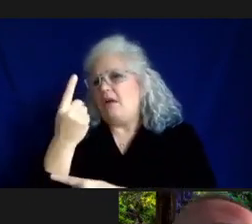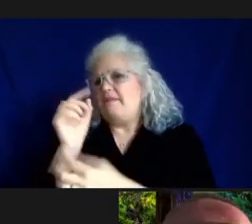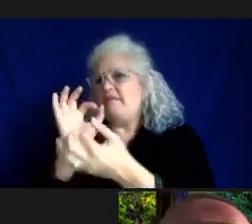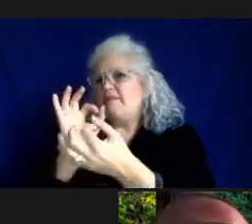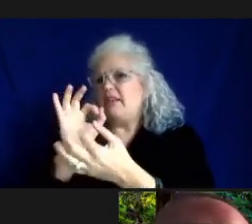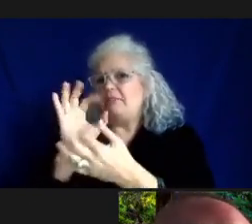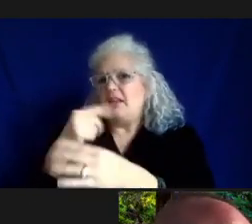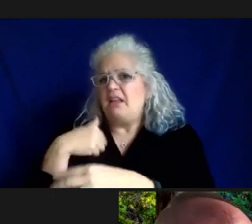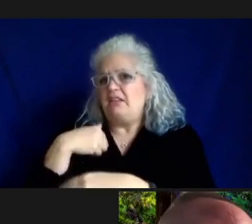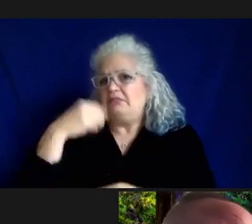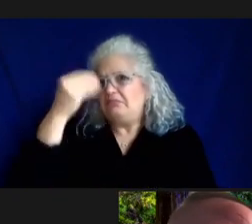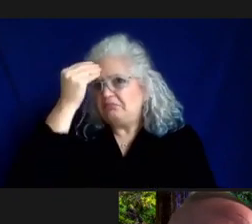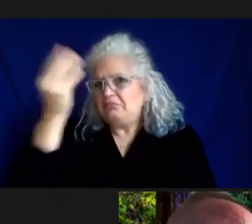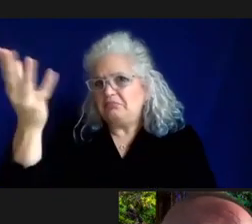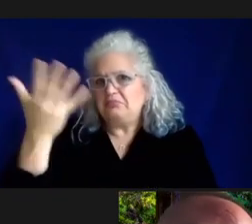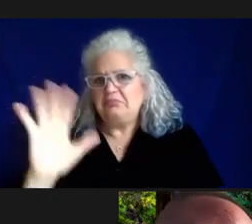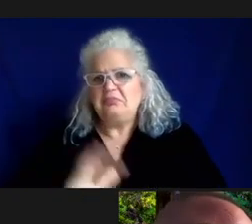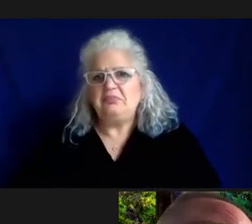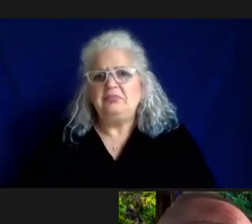just a little too tight.